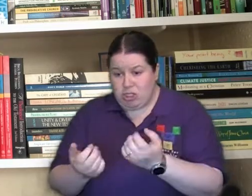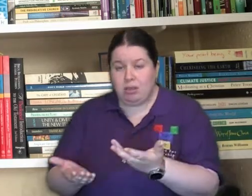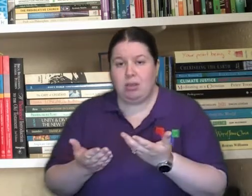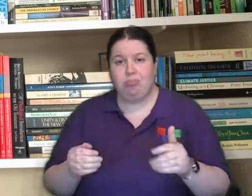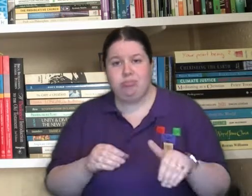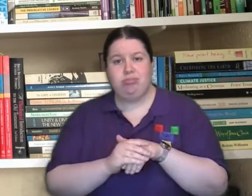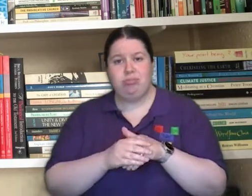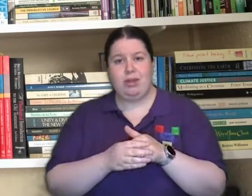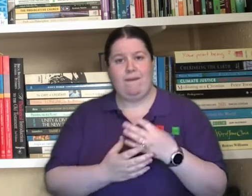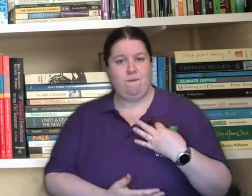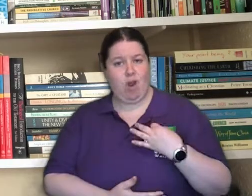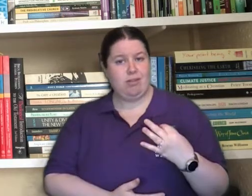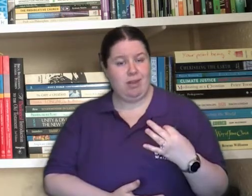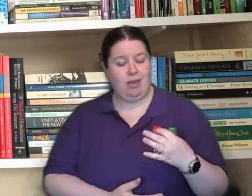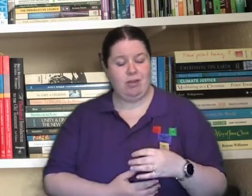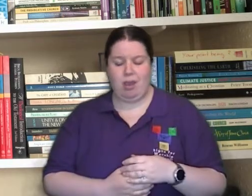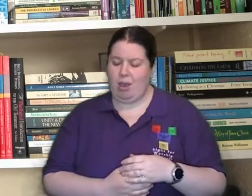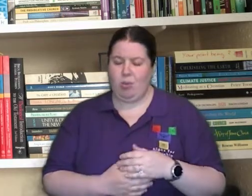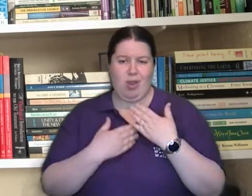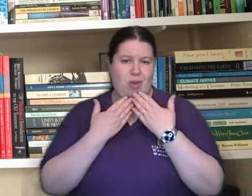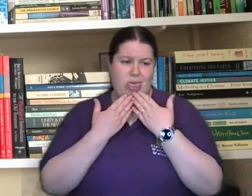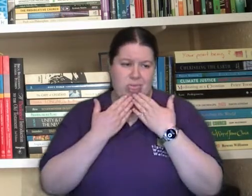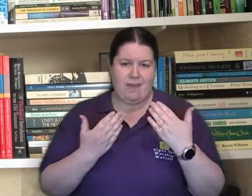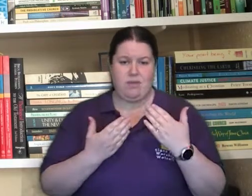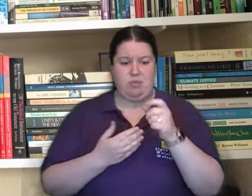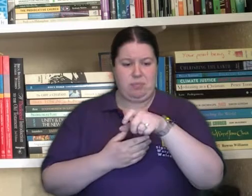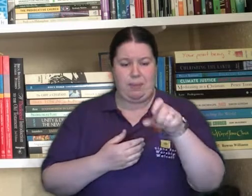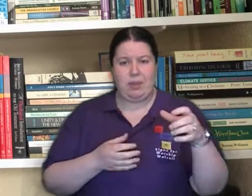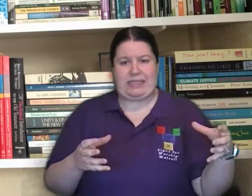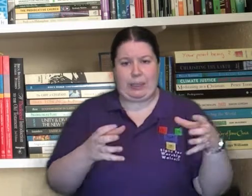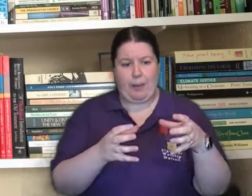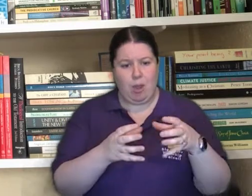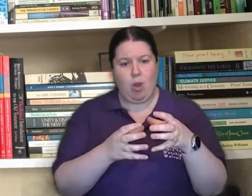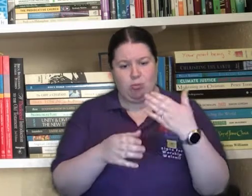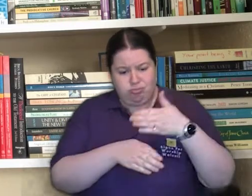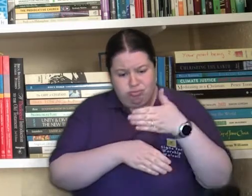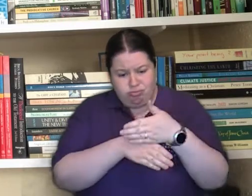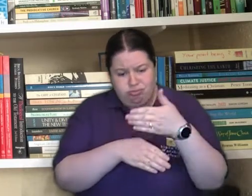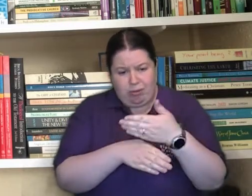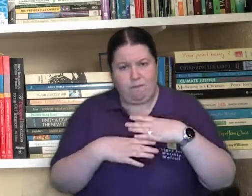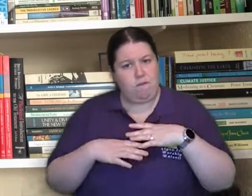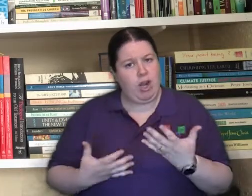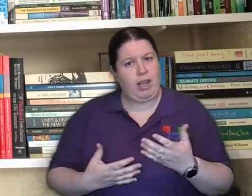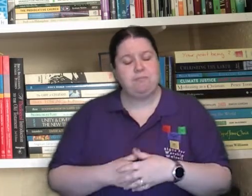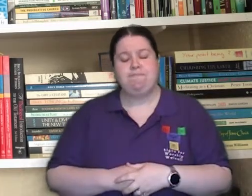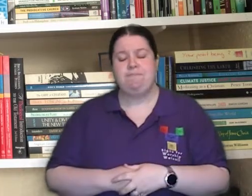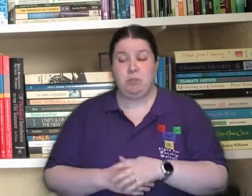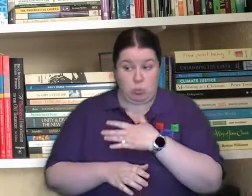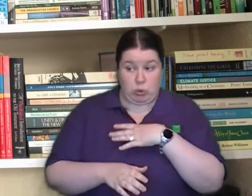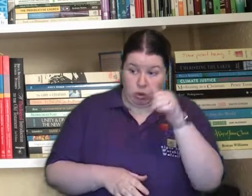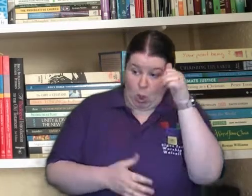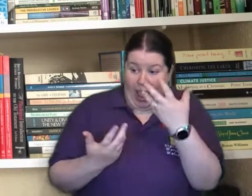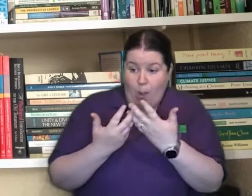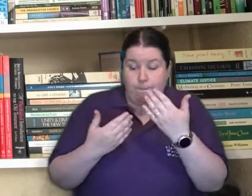time and your energy. And we're very grateful to our dedicated teams of people who do just that. And if you'd like to know more about